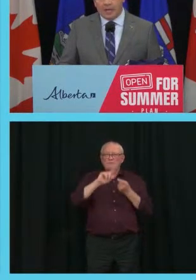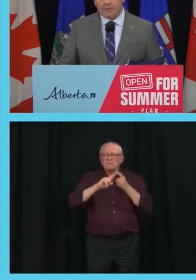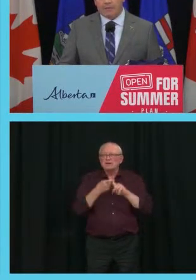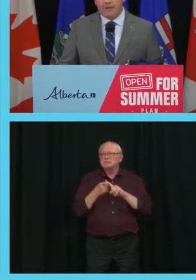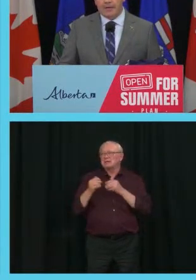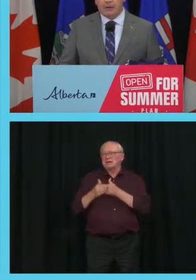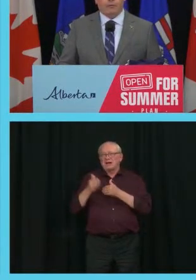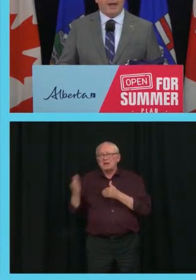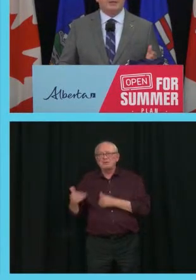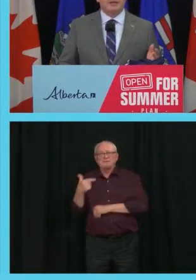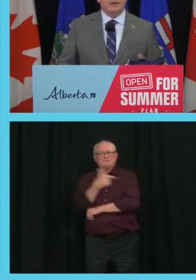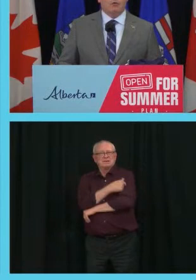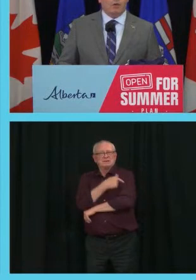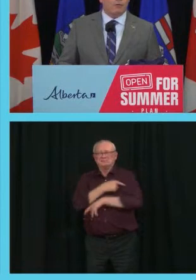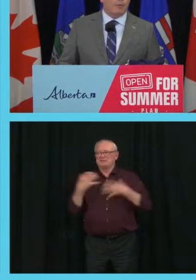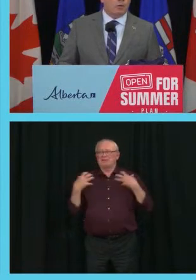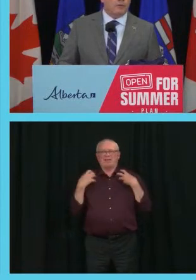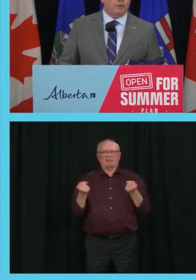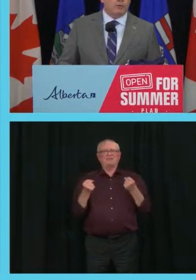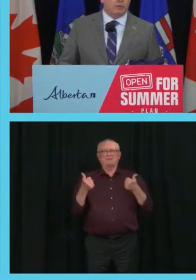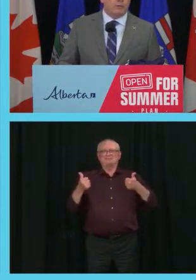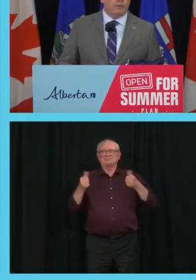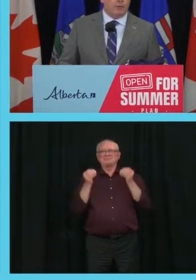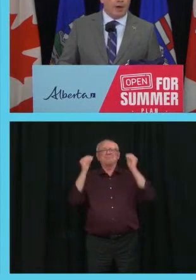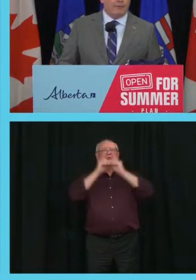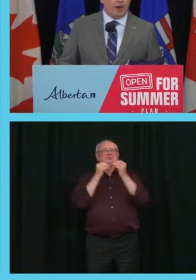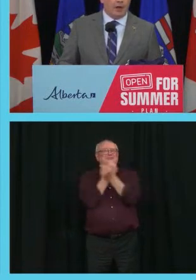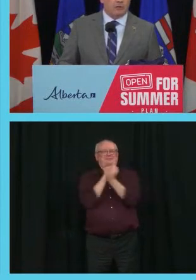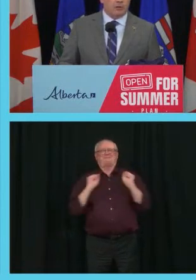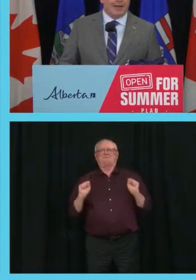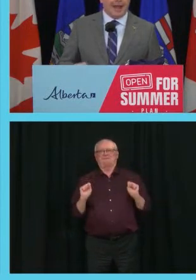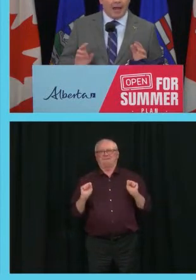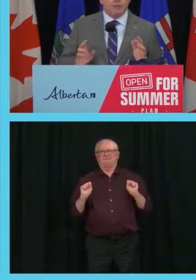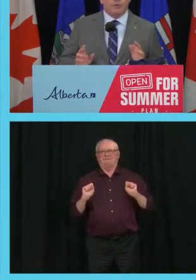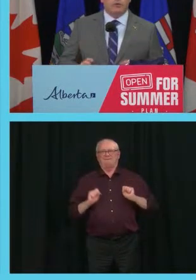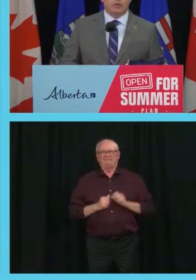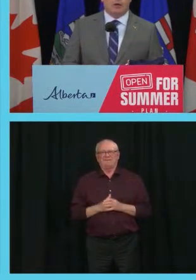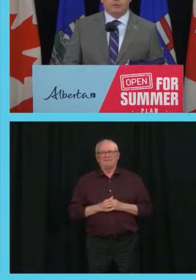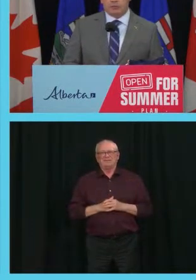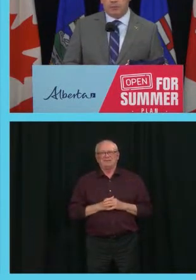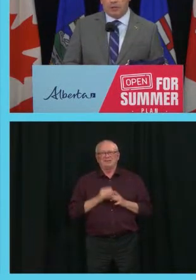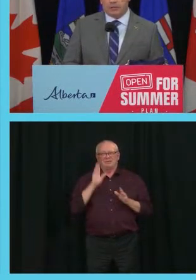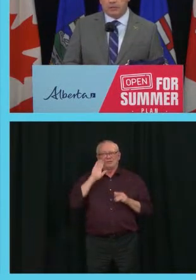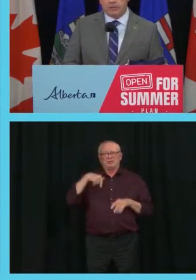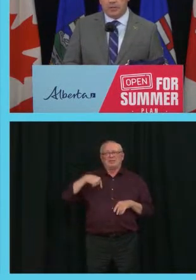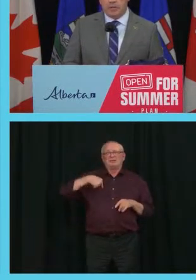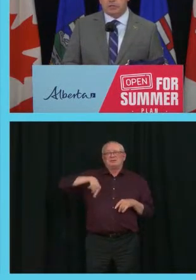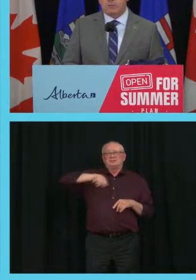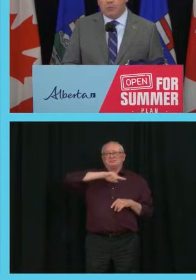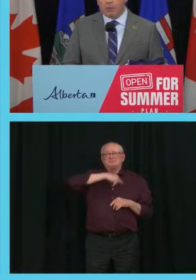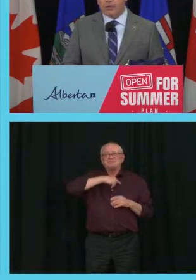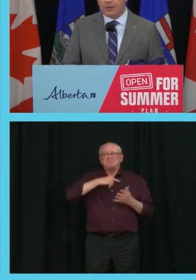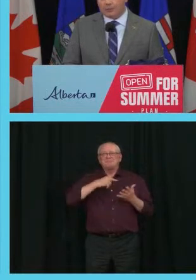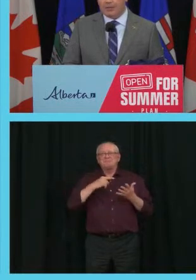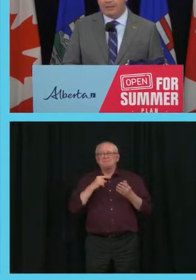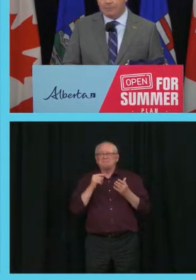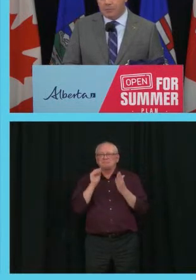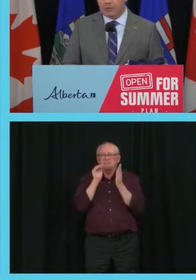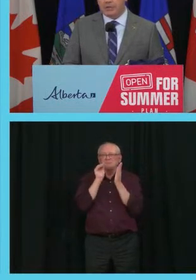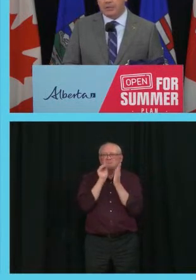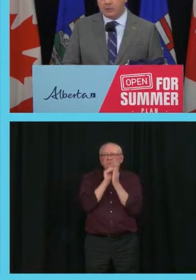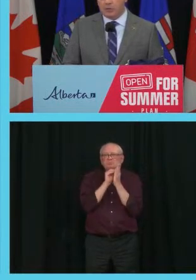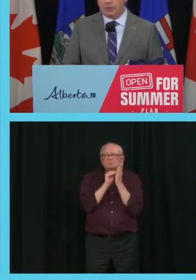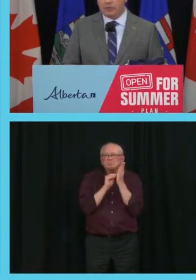are safe. In fact, we've reported fewer than 500 adverse health responses to more than